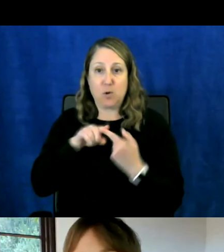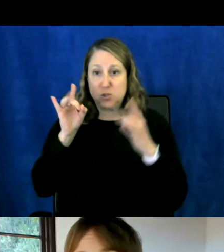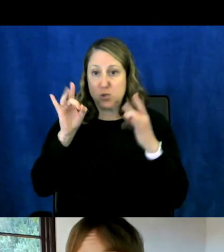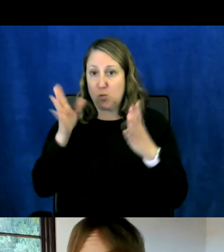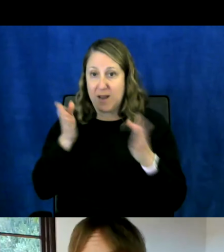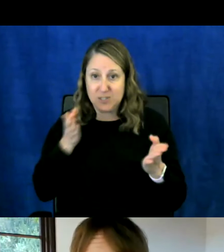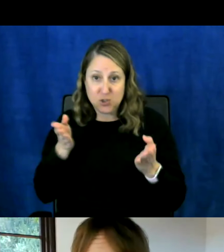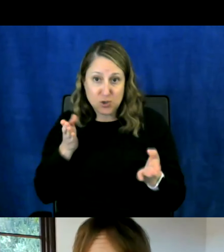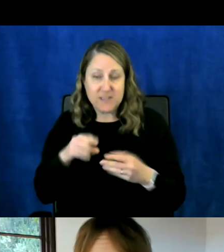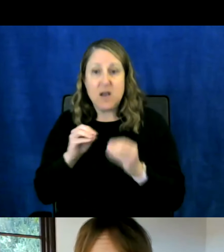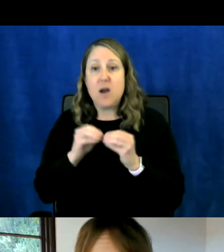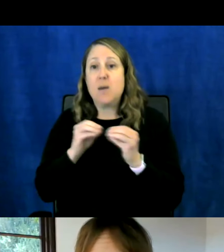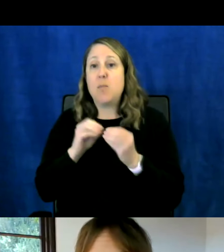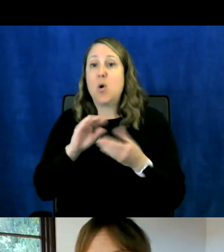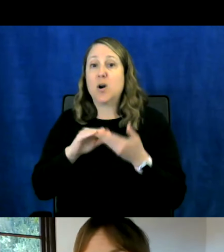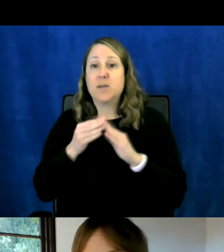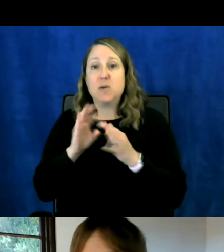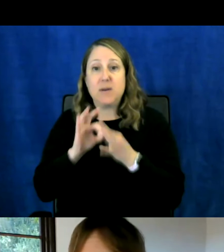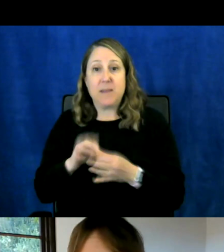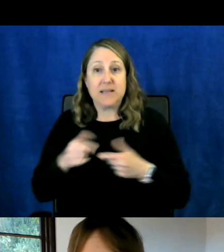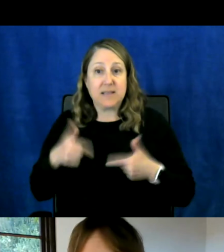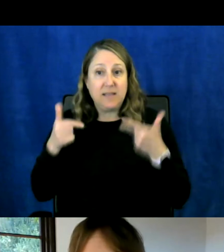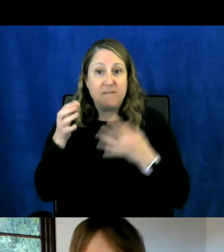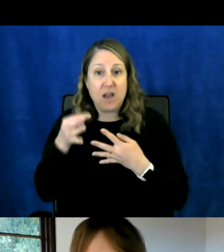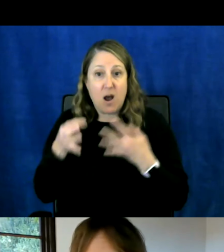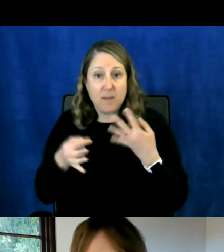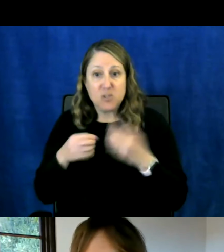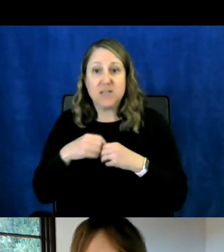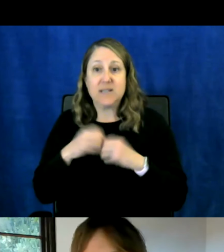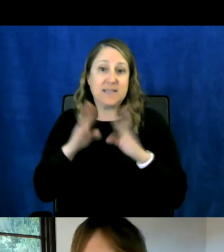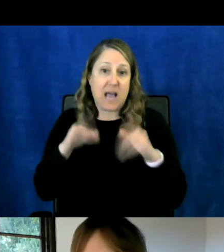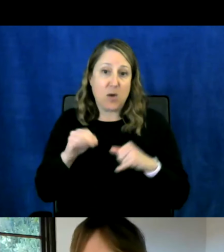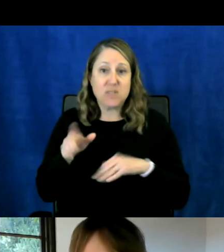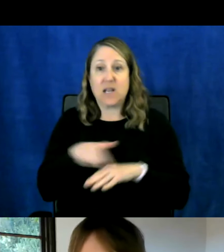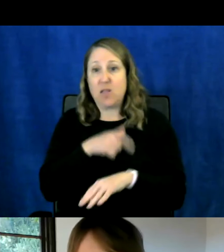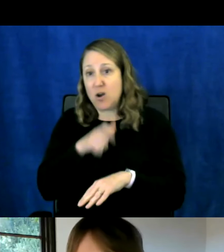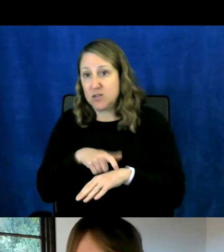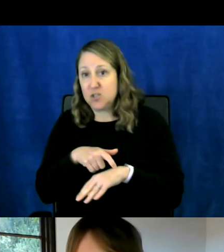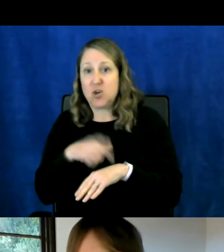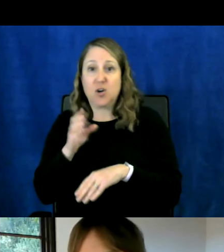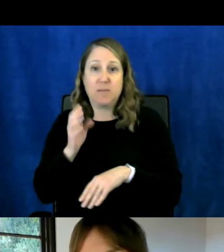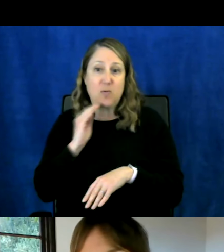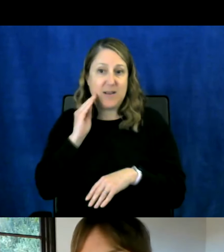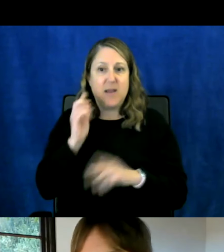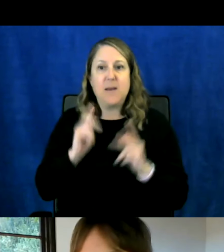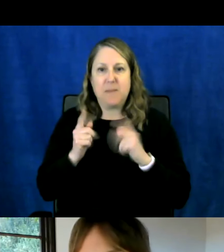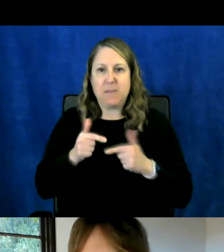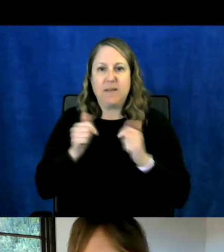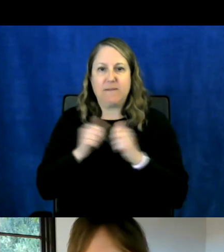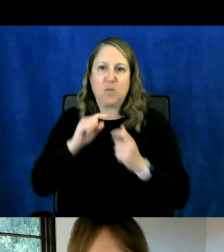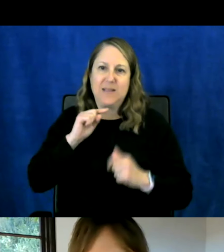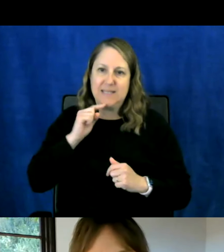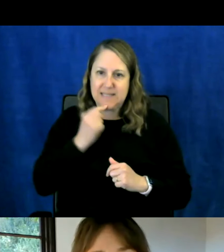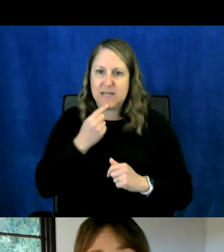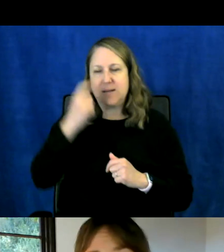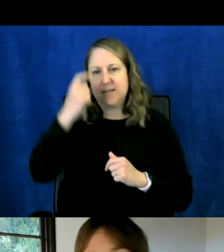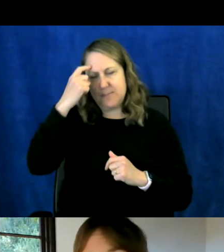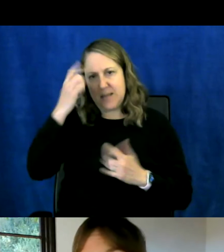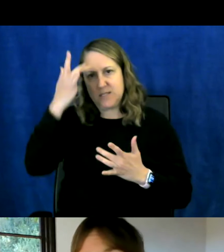more community-based living options from housing and long-term residential for people living with serious mental illness or substance use